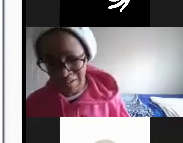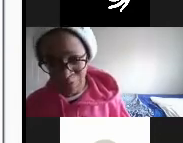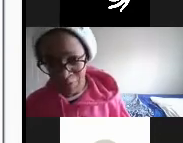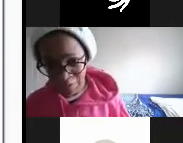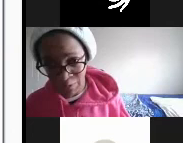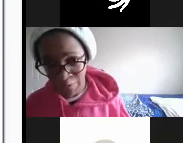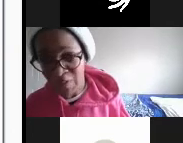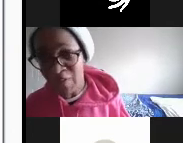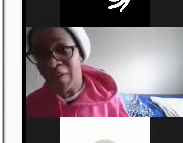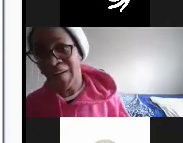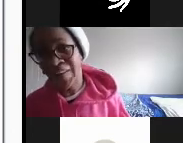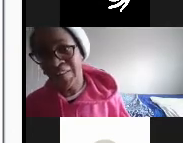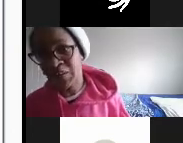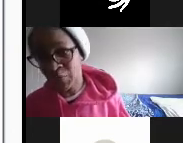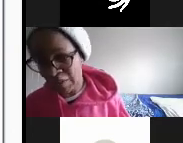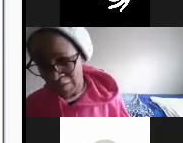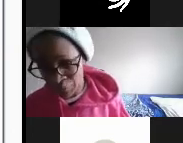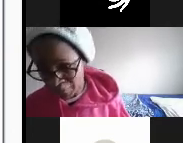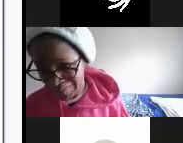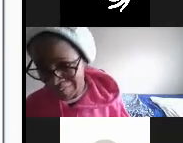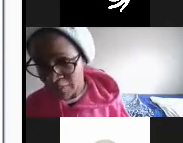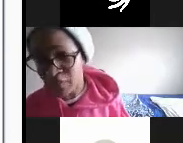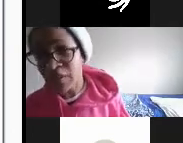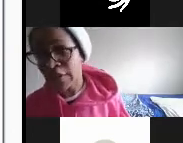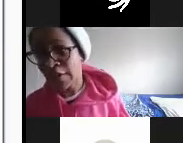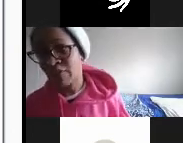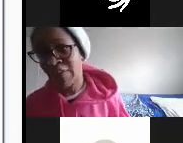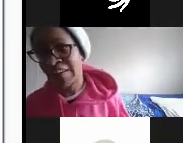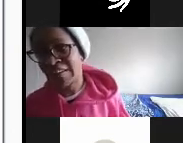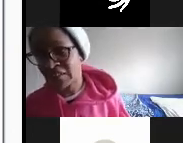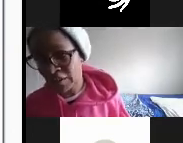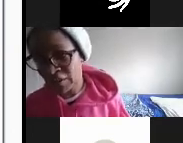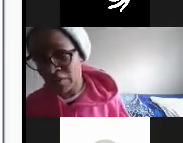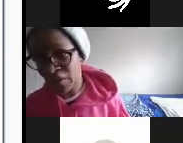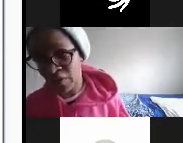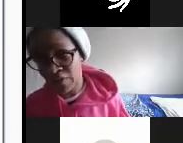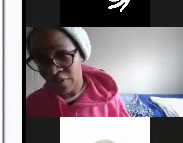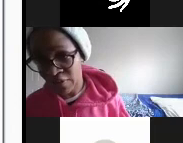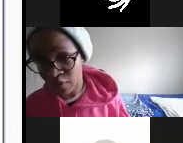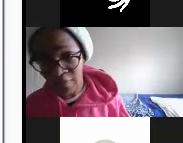as much as possible. I like to be independent, and if I get stuck,